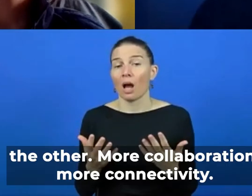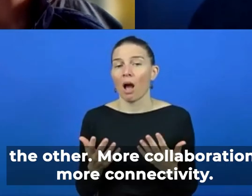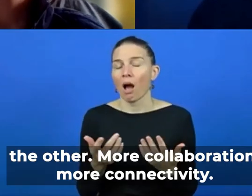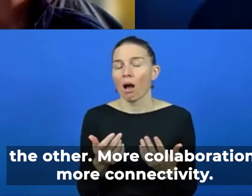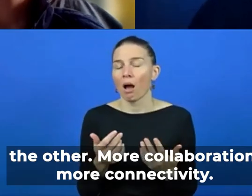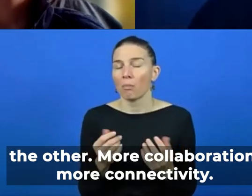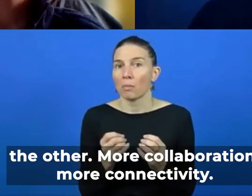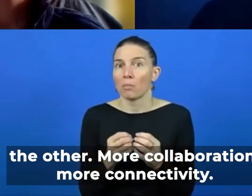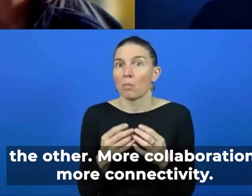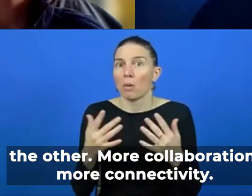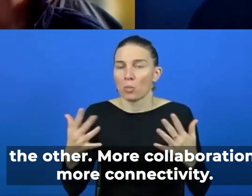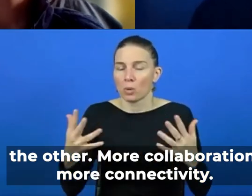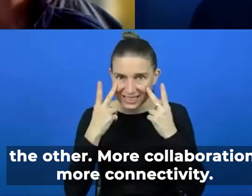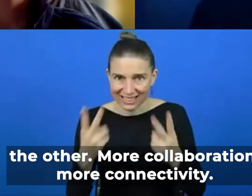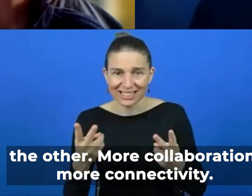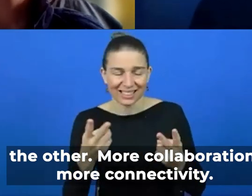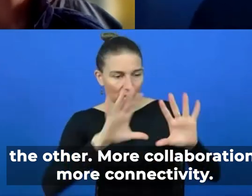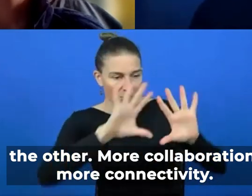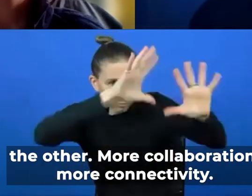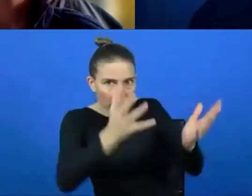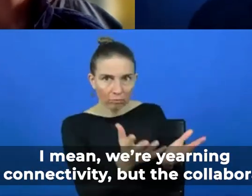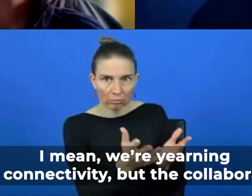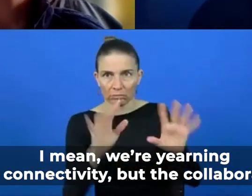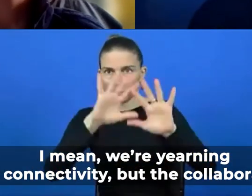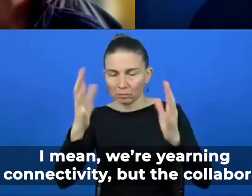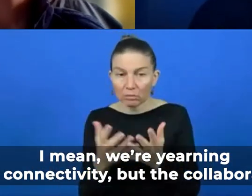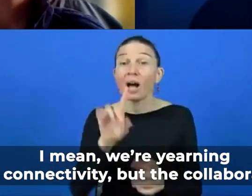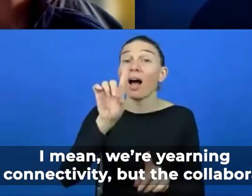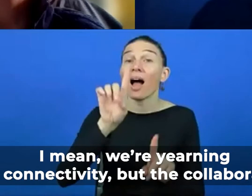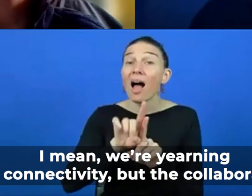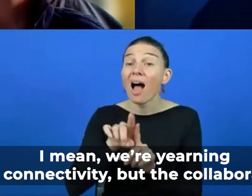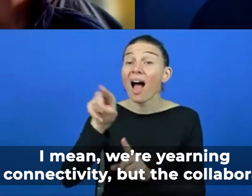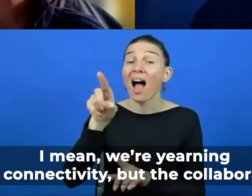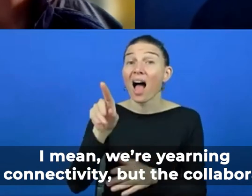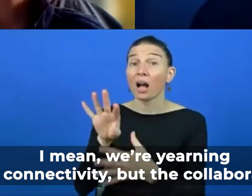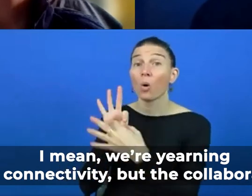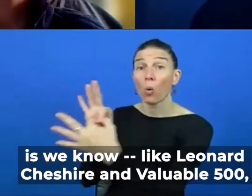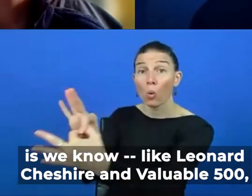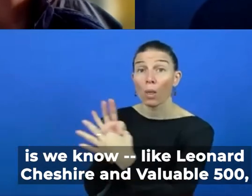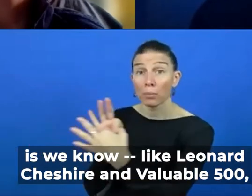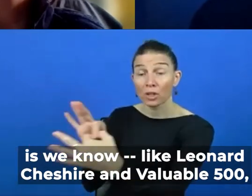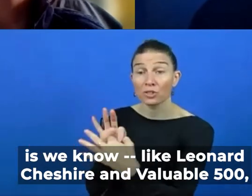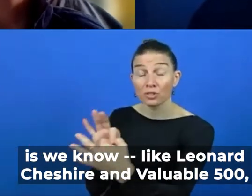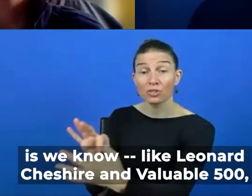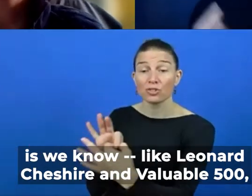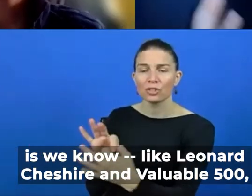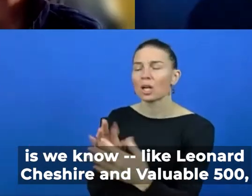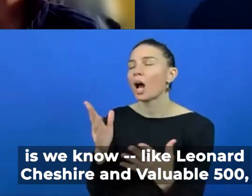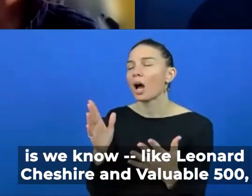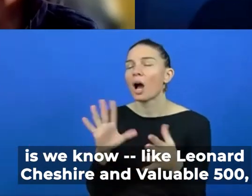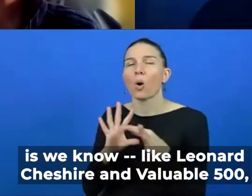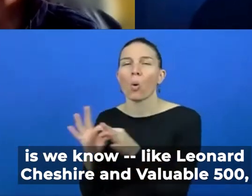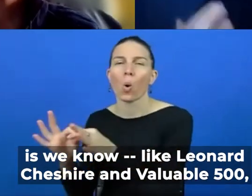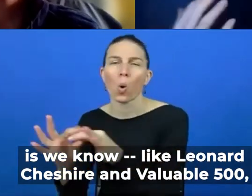other. More collaboration, more connectivity. I mean, we're yearning for connectivity, but the collaboration is we know, like, so